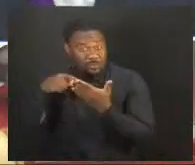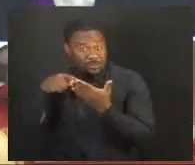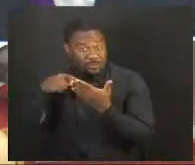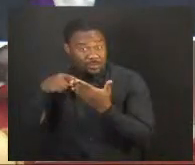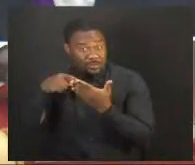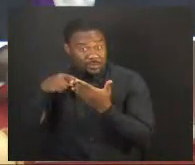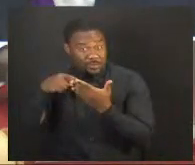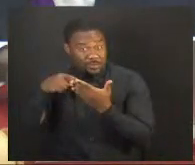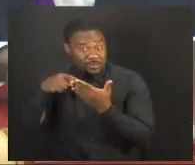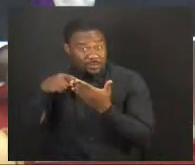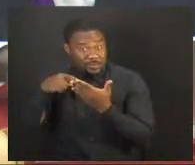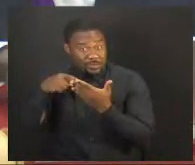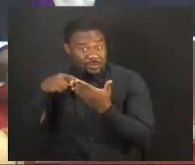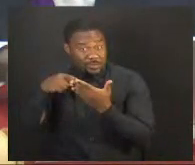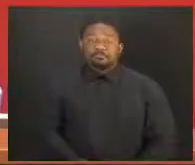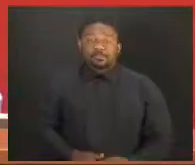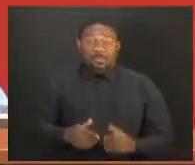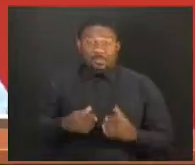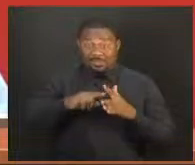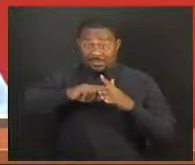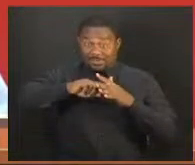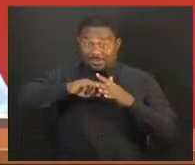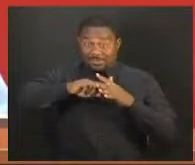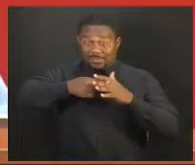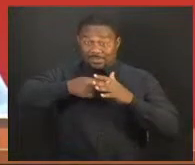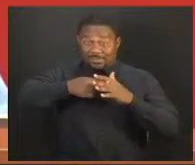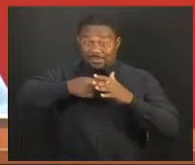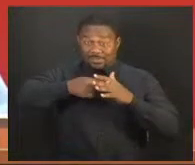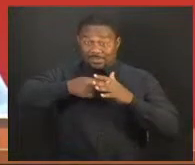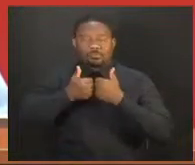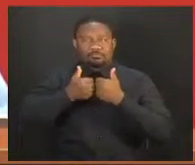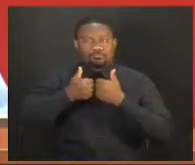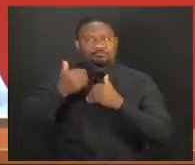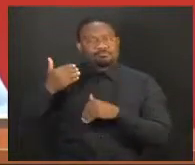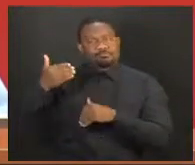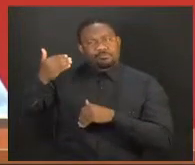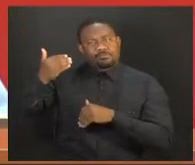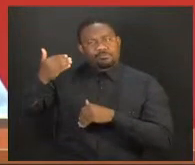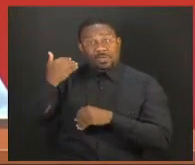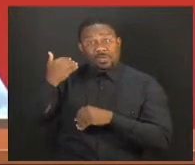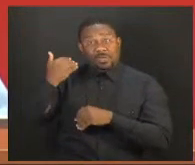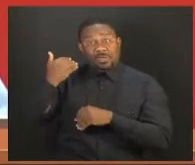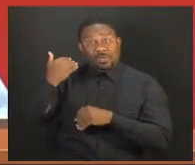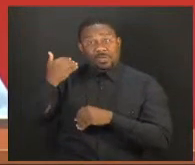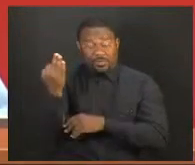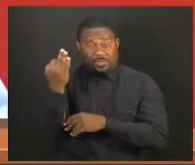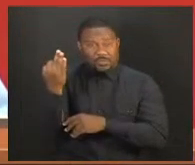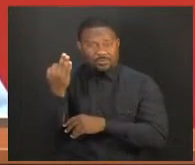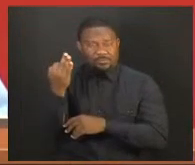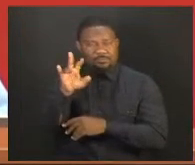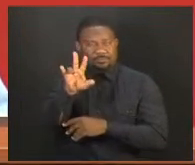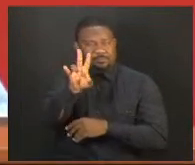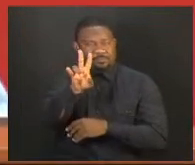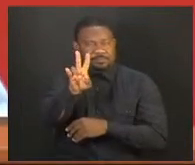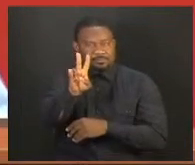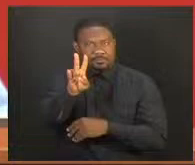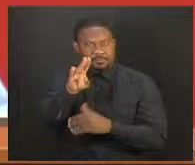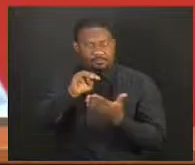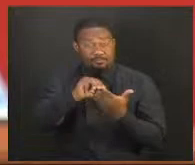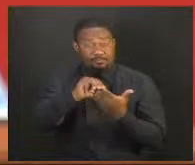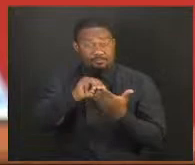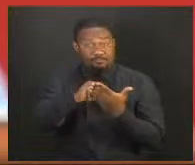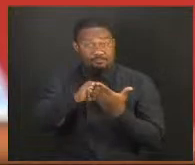We start with the correction of votes and proceedings of Friday, 7th